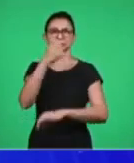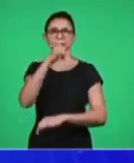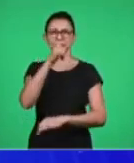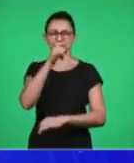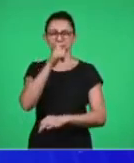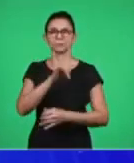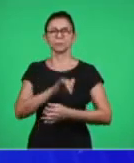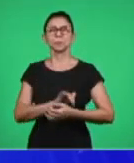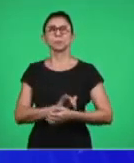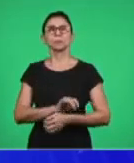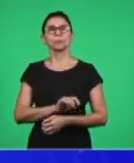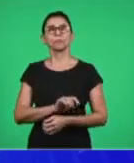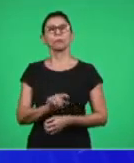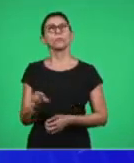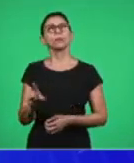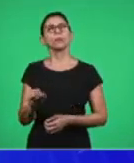of